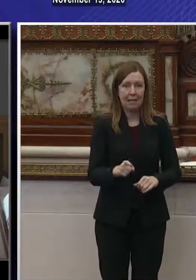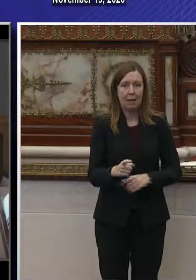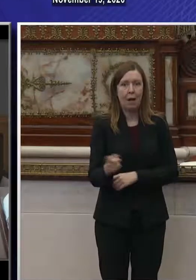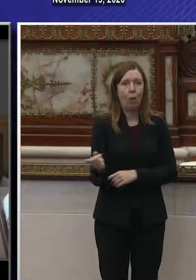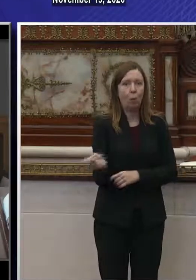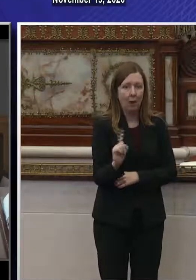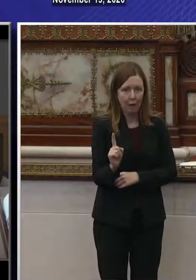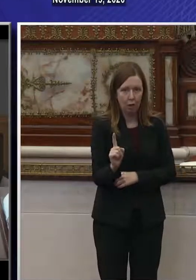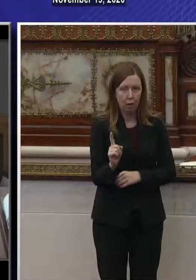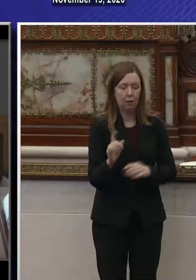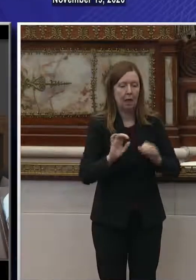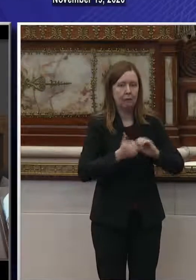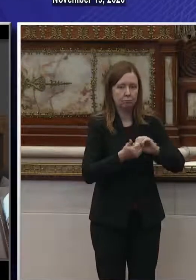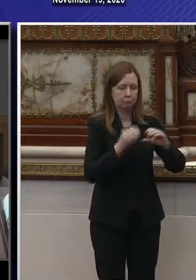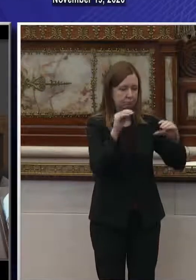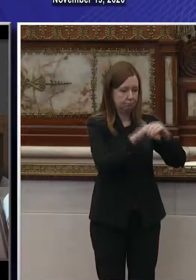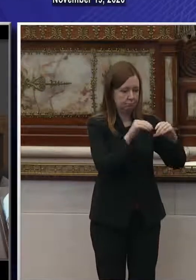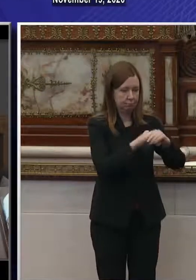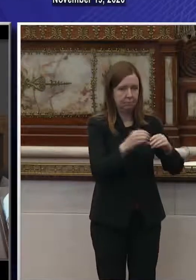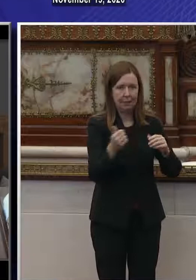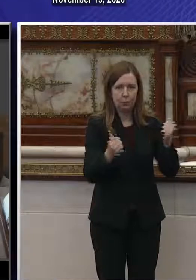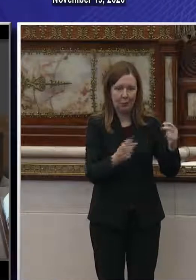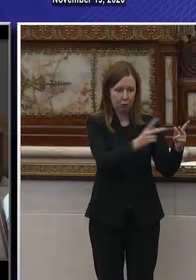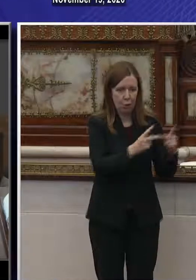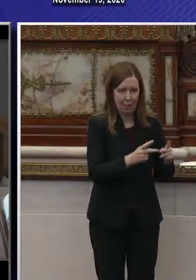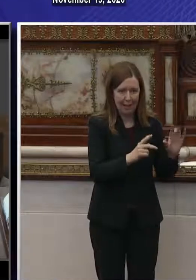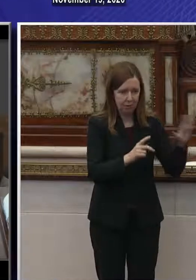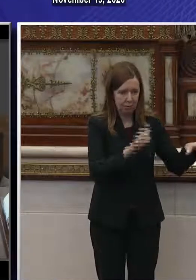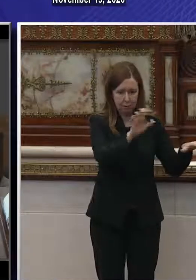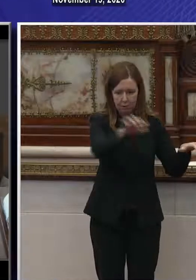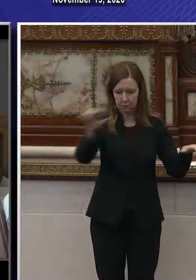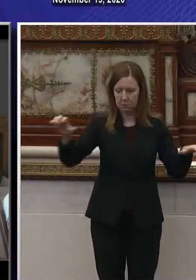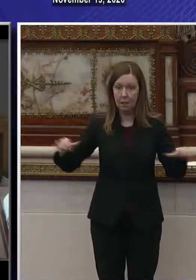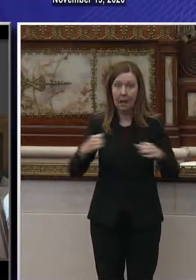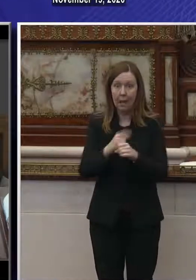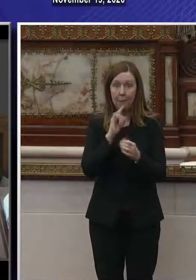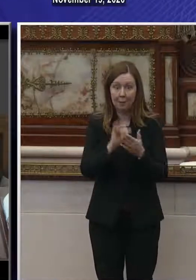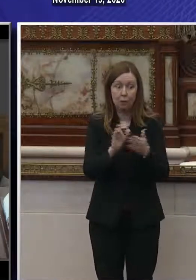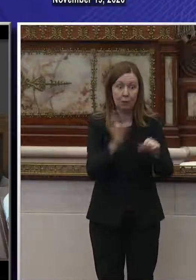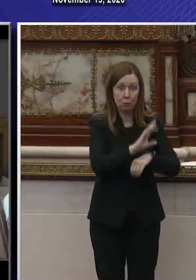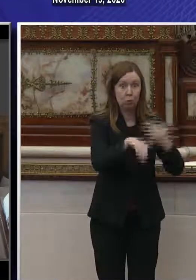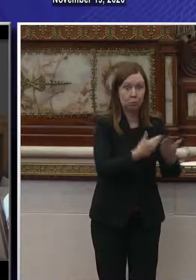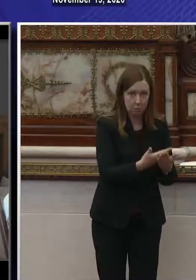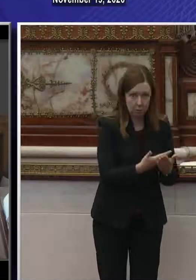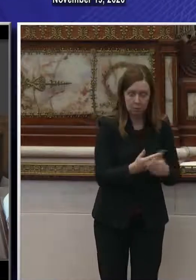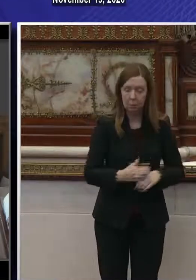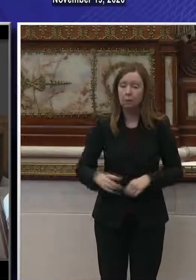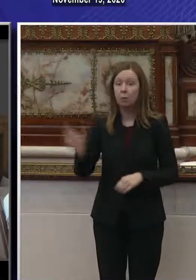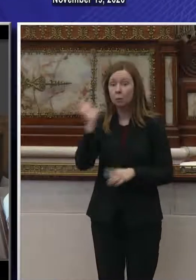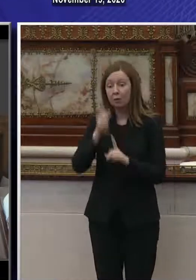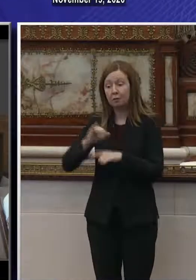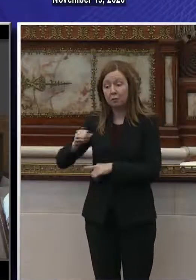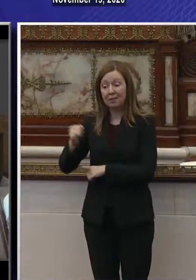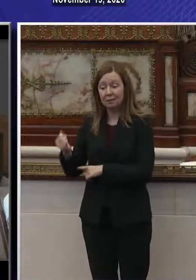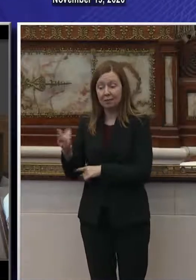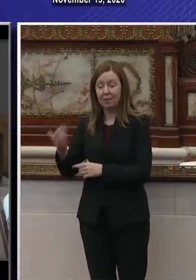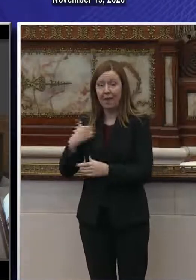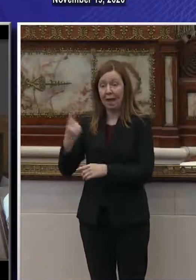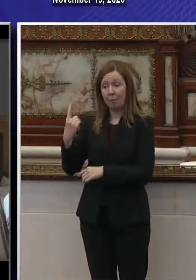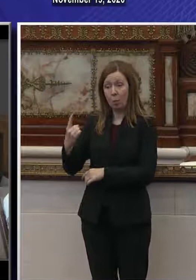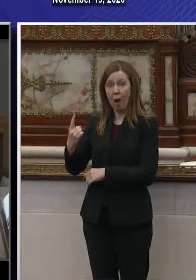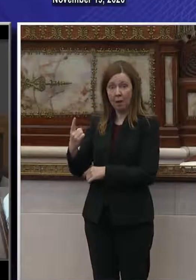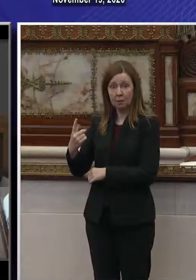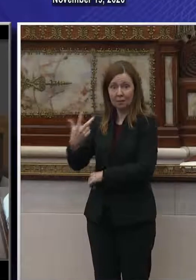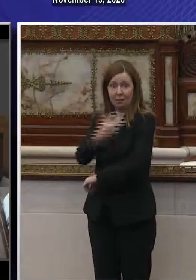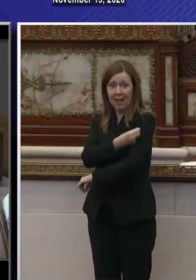locations, and making sure that you use them. And although we did hear from Johnson & Johnson that they have one vaccine